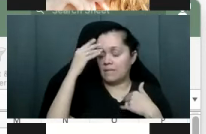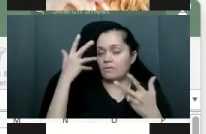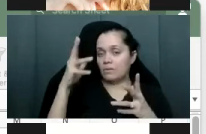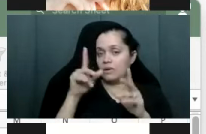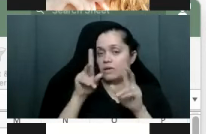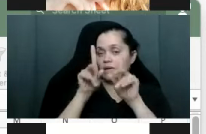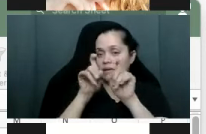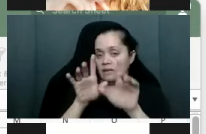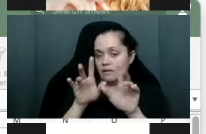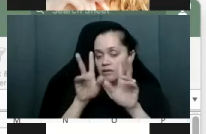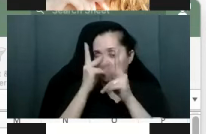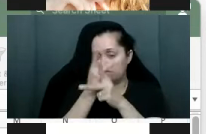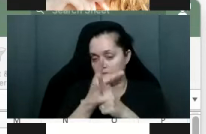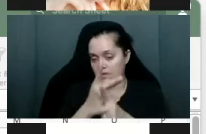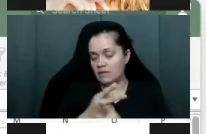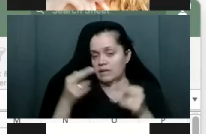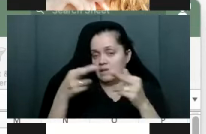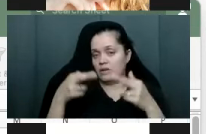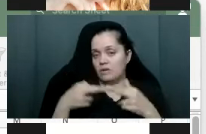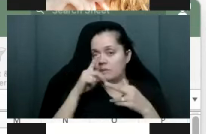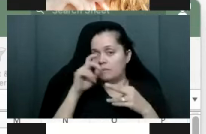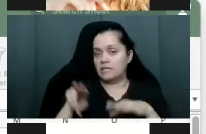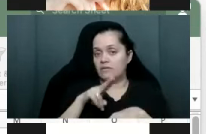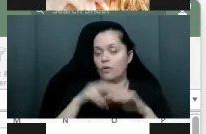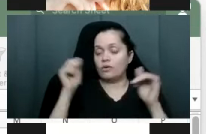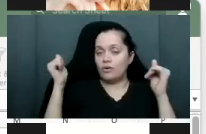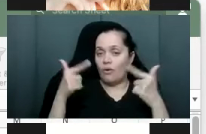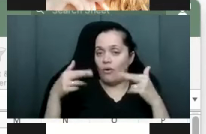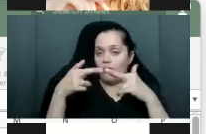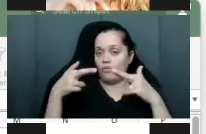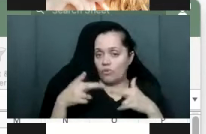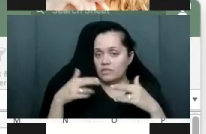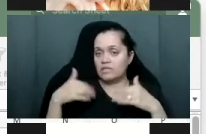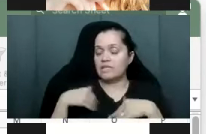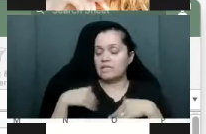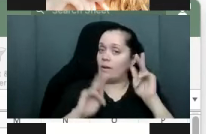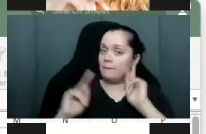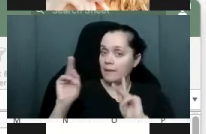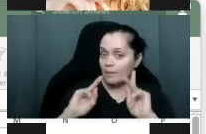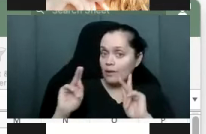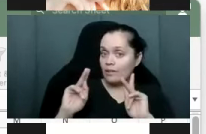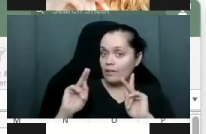the regions. Because of course, all the regions have people,